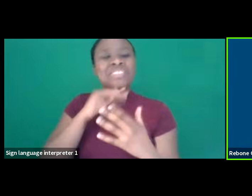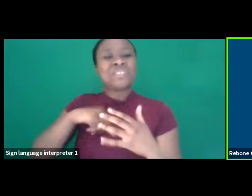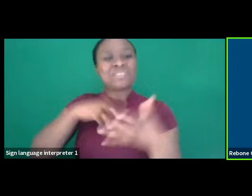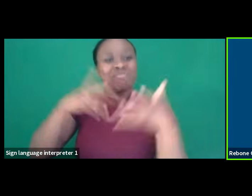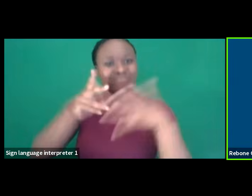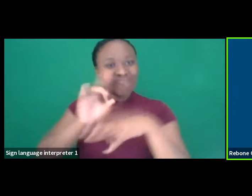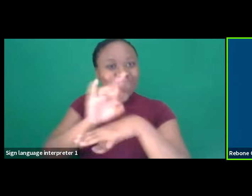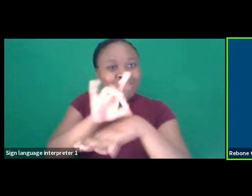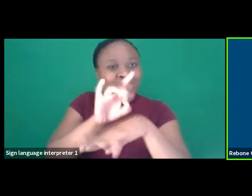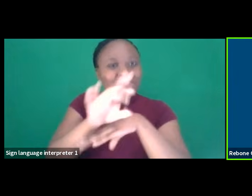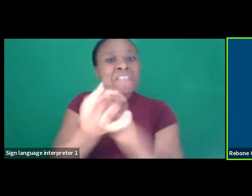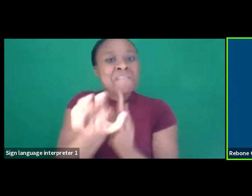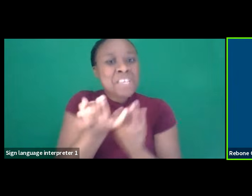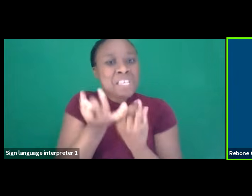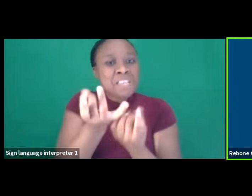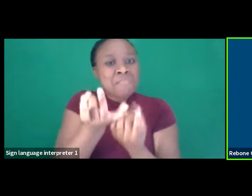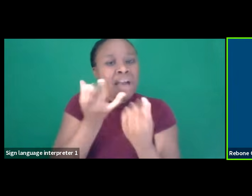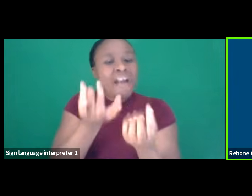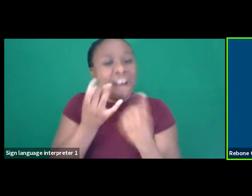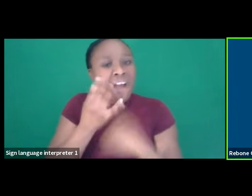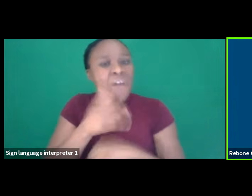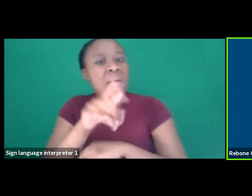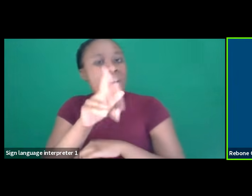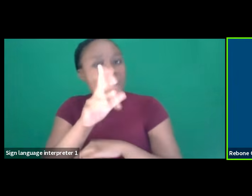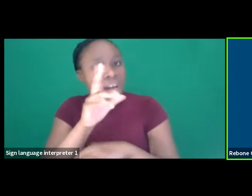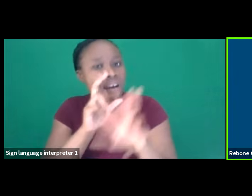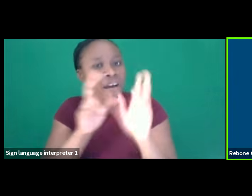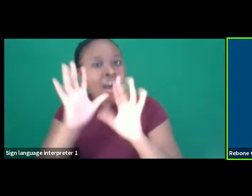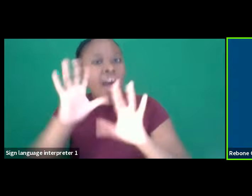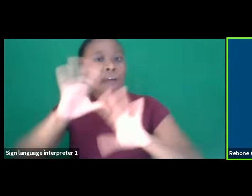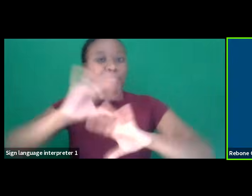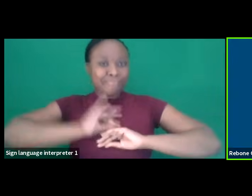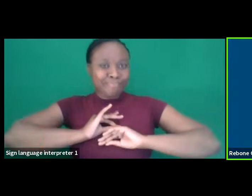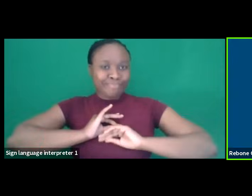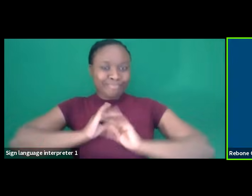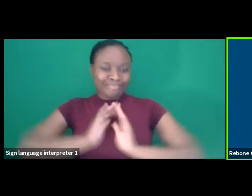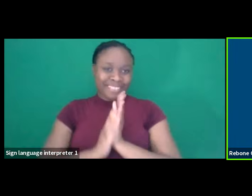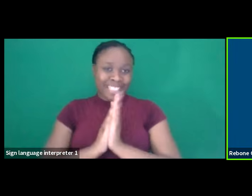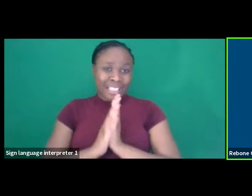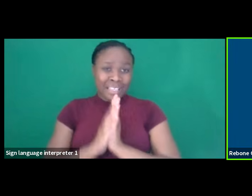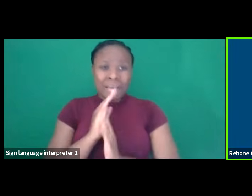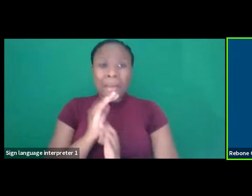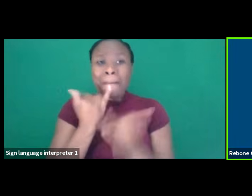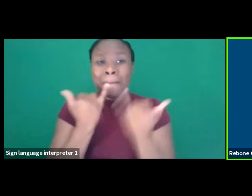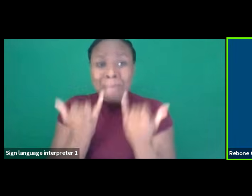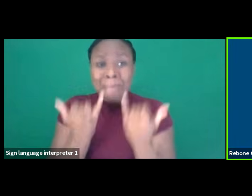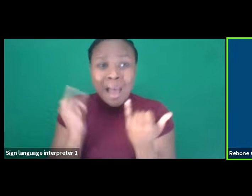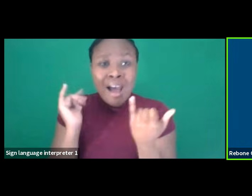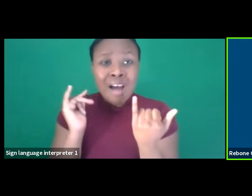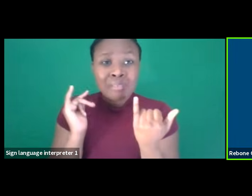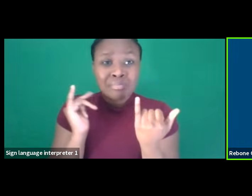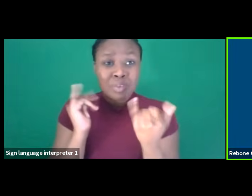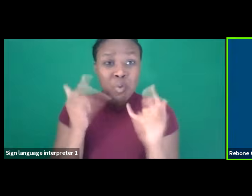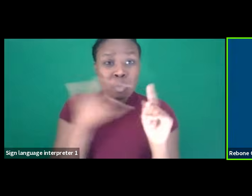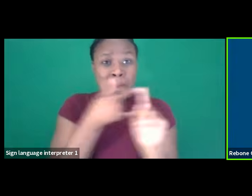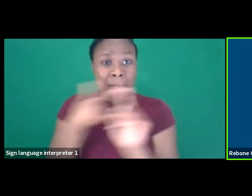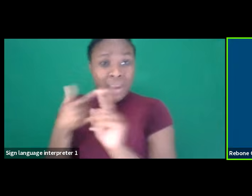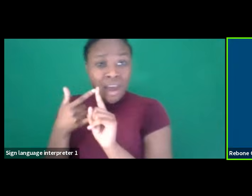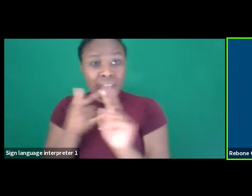of what are the needs of the taxpayer. From over 23 questions that were posed, I just